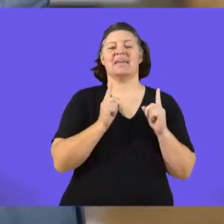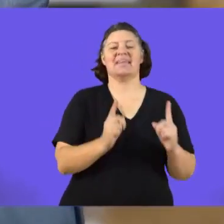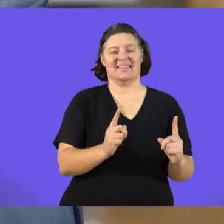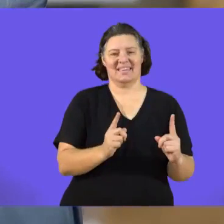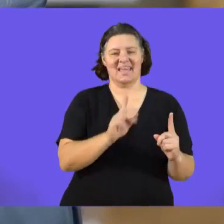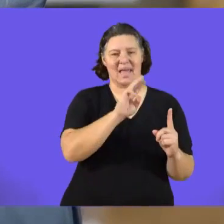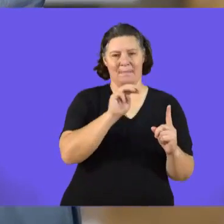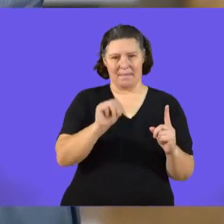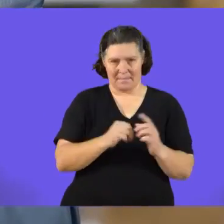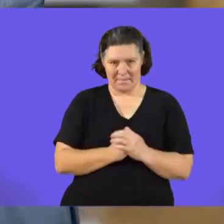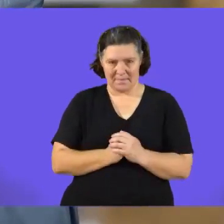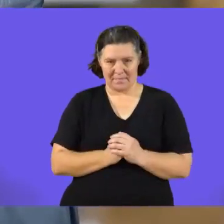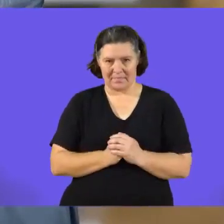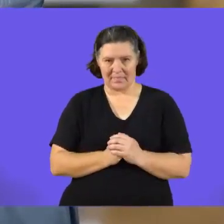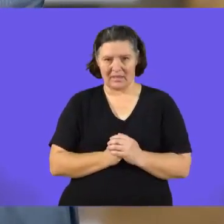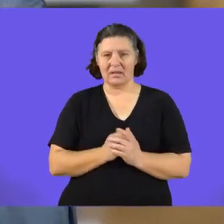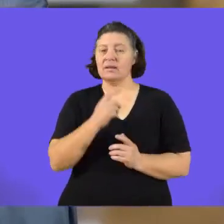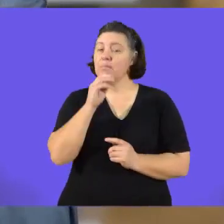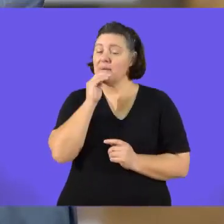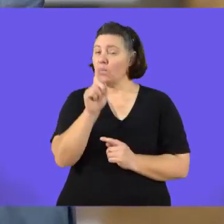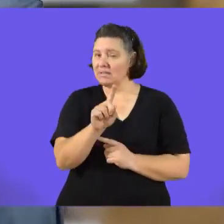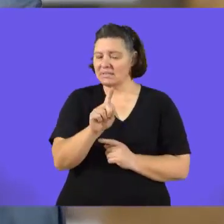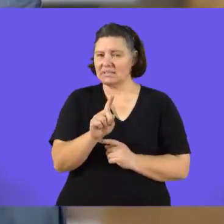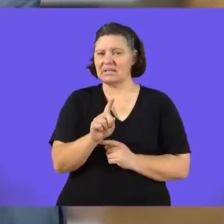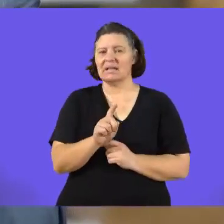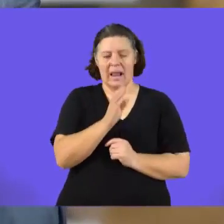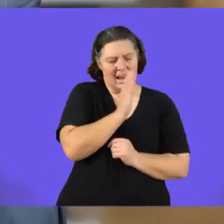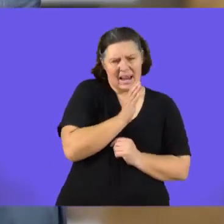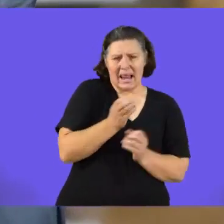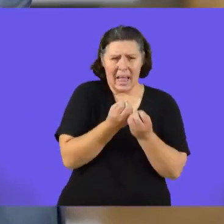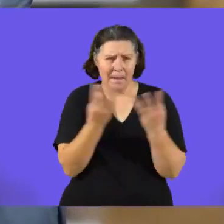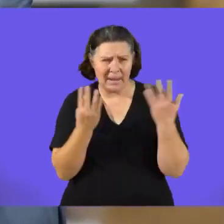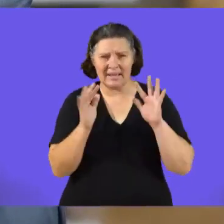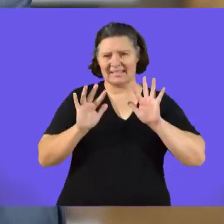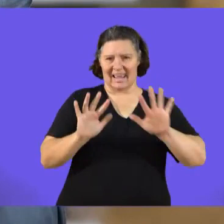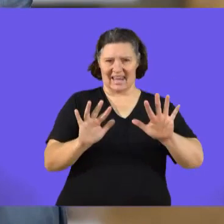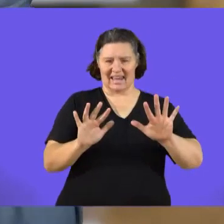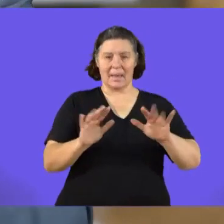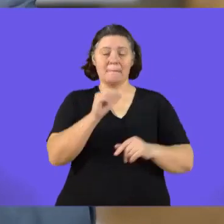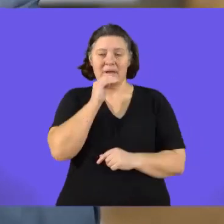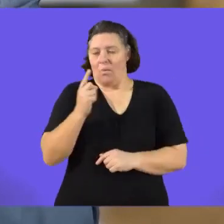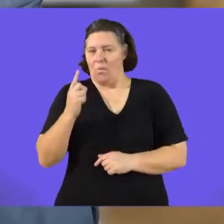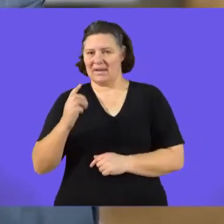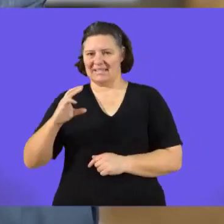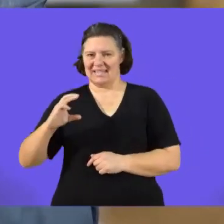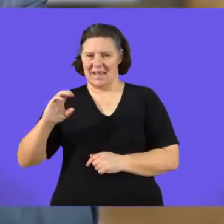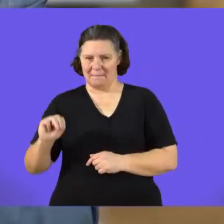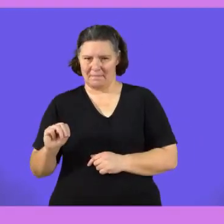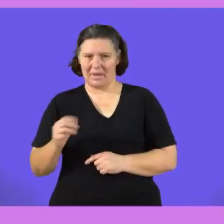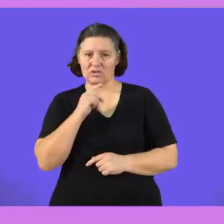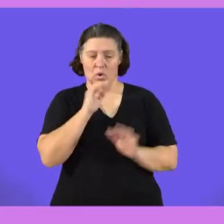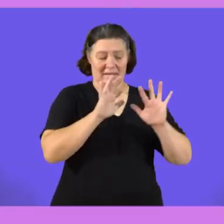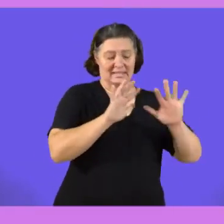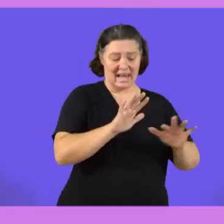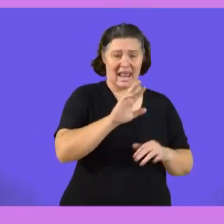your millimeters. So you'll see on there, you'll have 10 of those small lines, and it will add up to 1. So therefore, we can say that